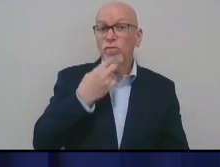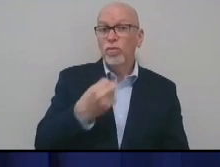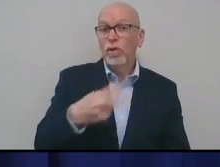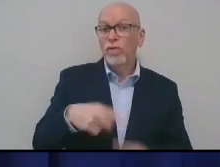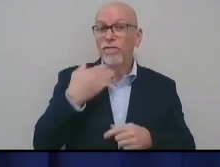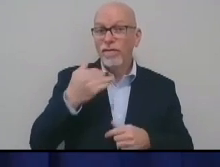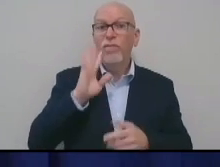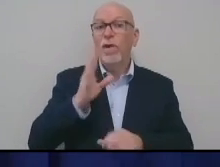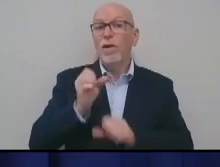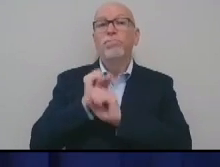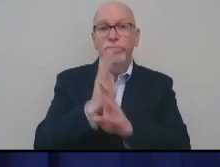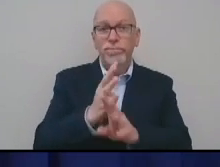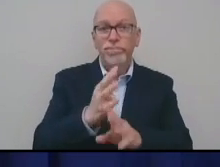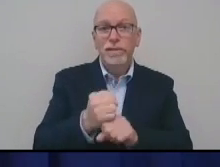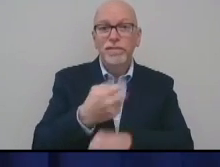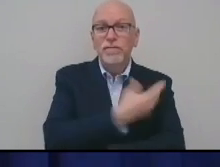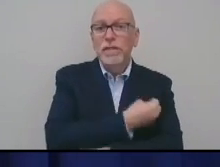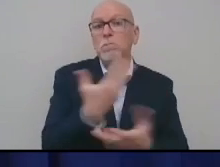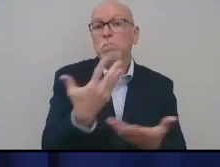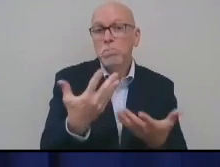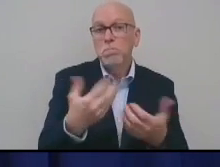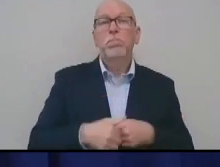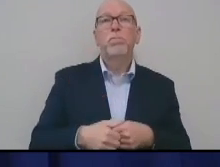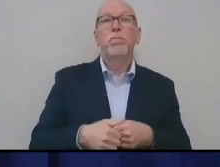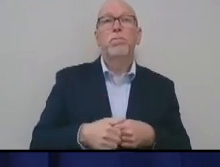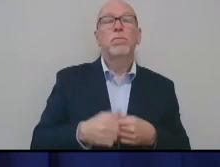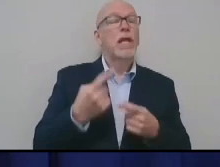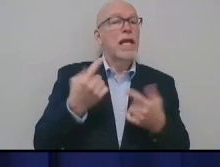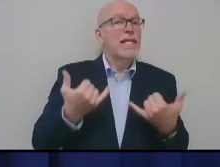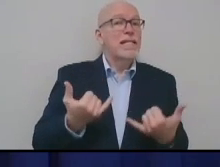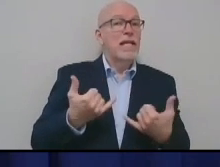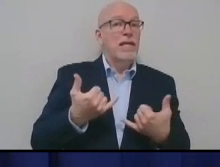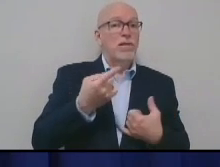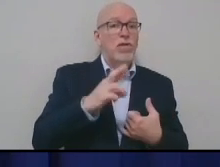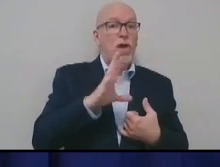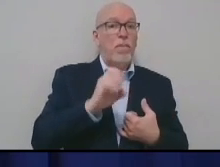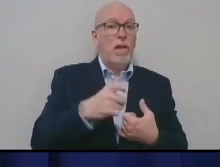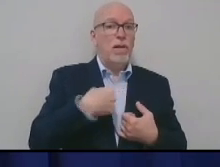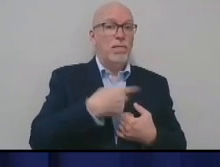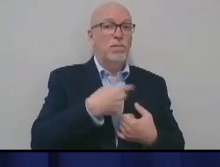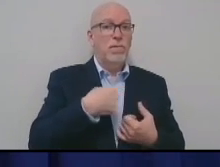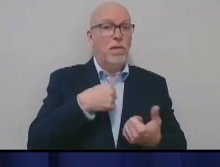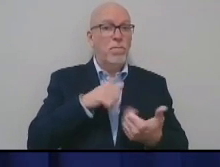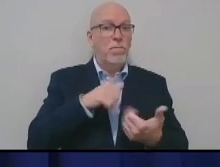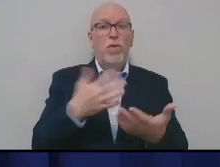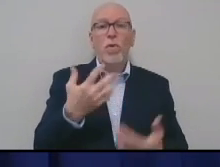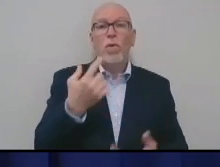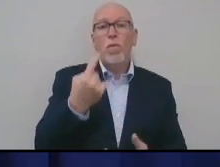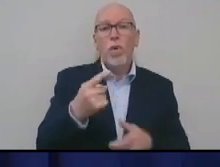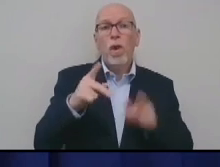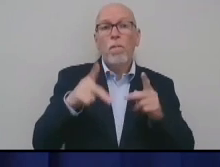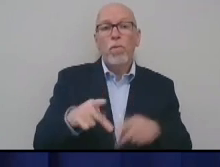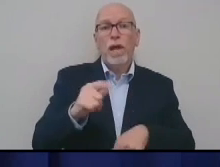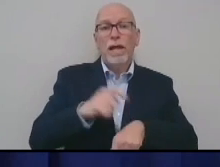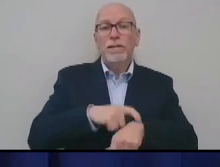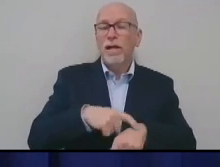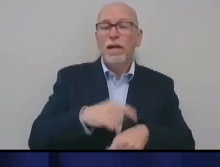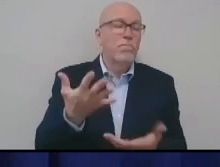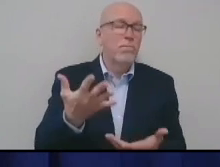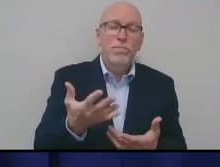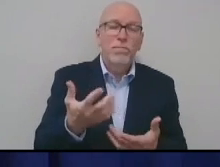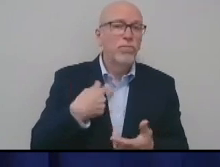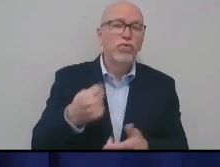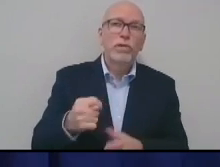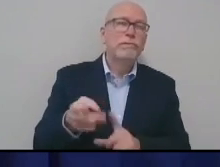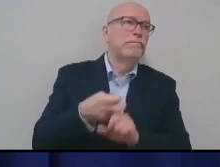out to get vaccinated. And right now, Dr. Box and I's approach is it's one person at a time if that's what we have to do. If we show up to